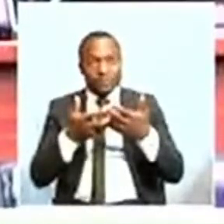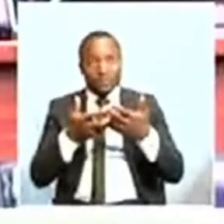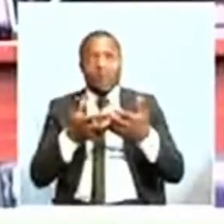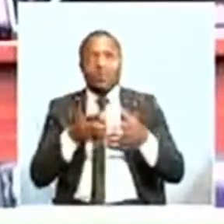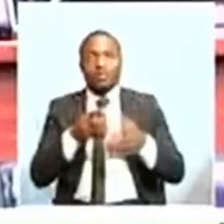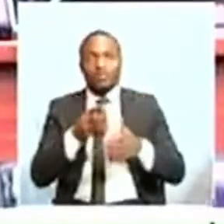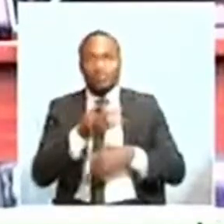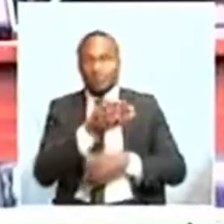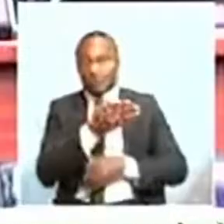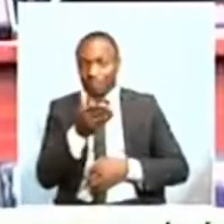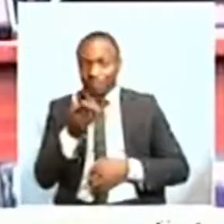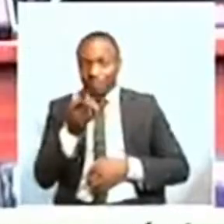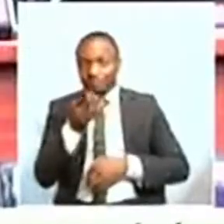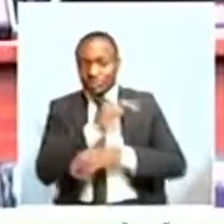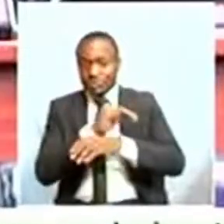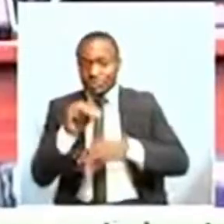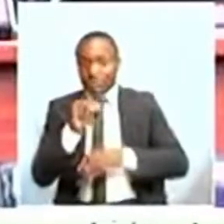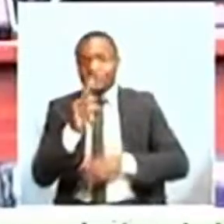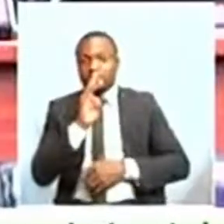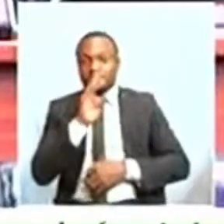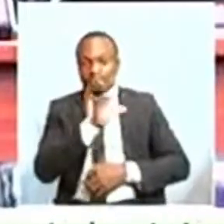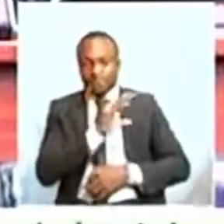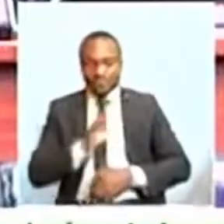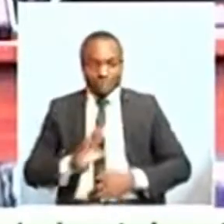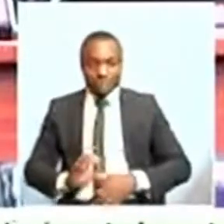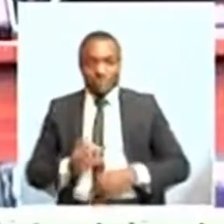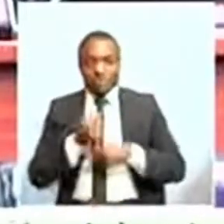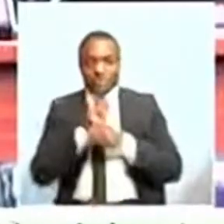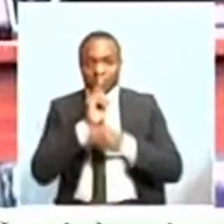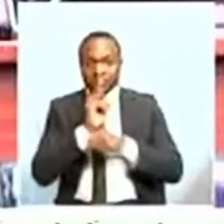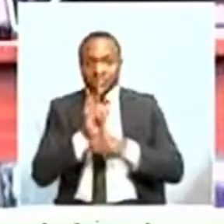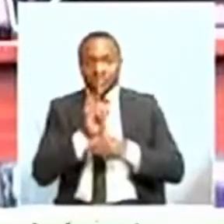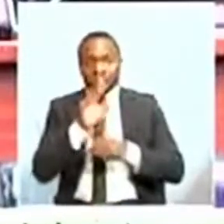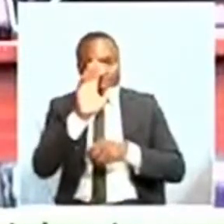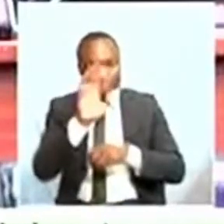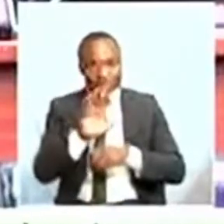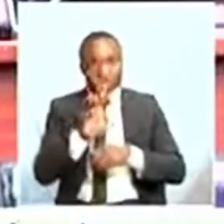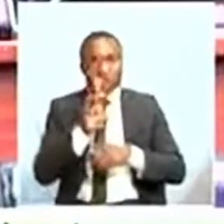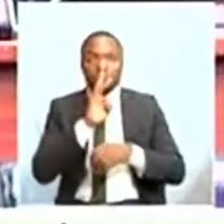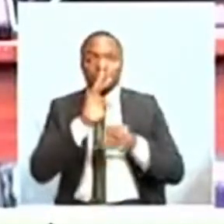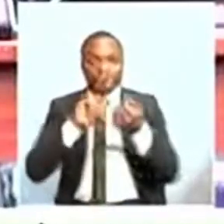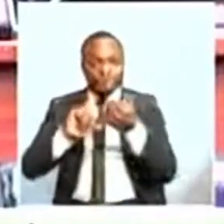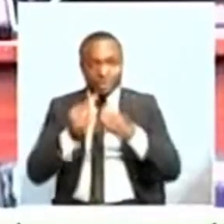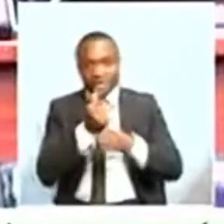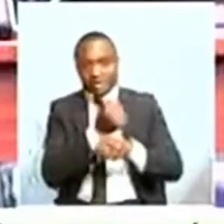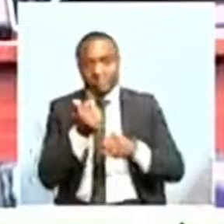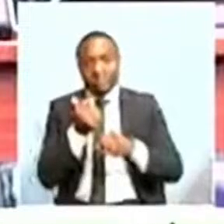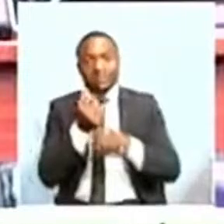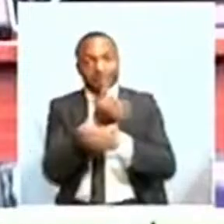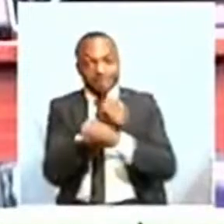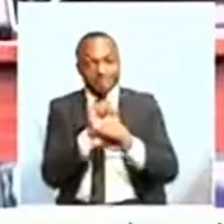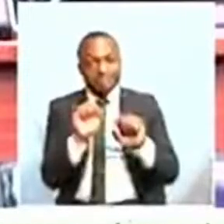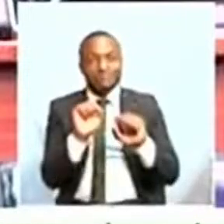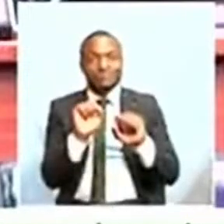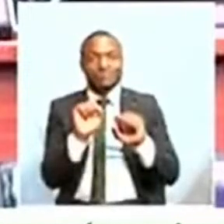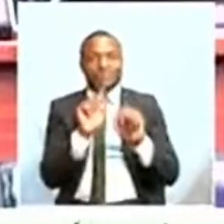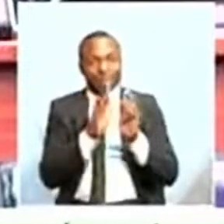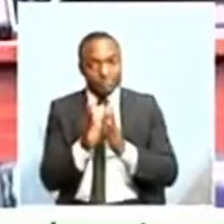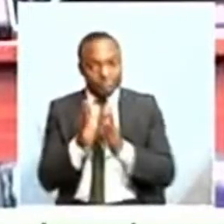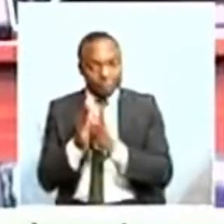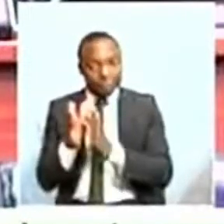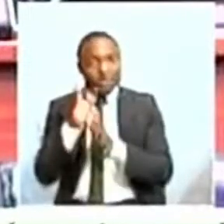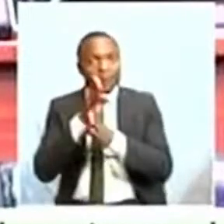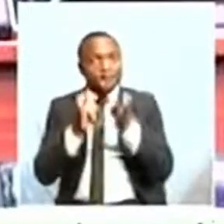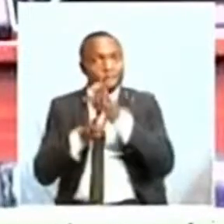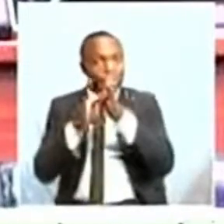utility in the Boma area to ensure water security. Another intervention in Soka District is the planned construction